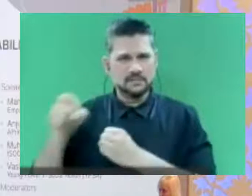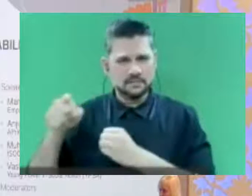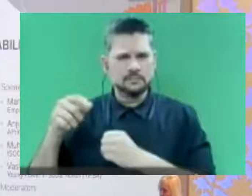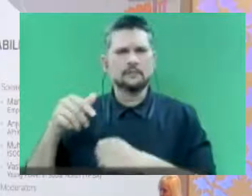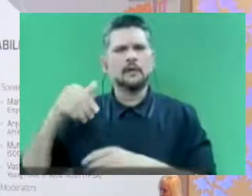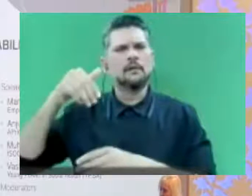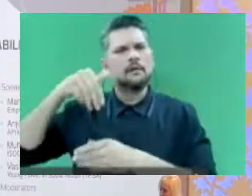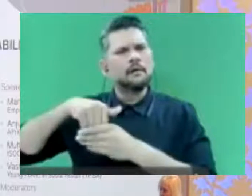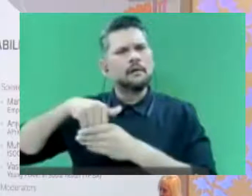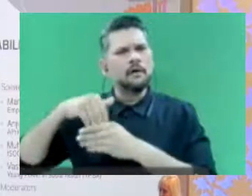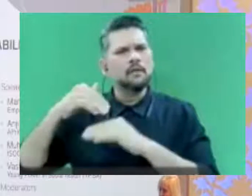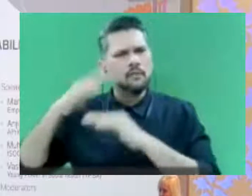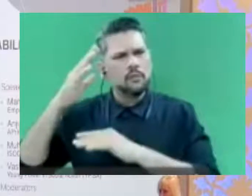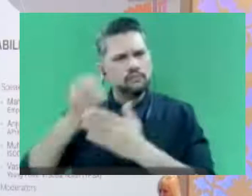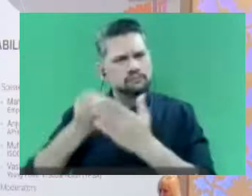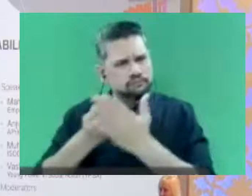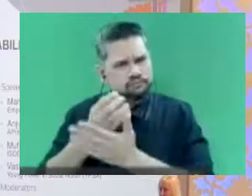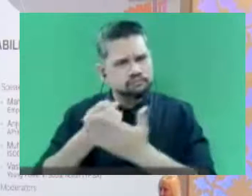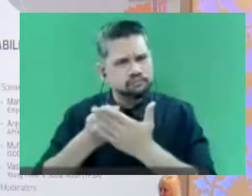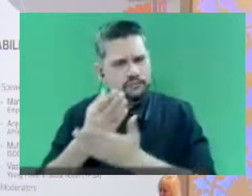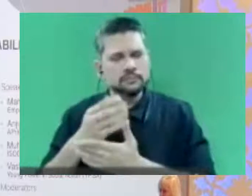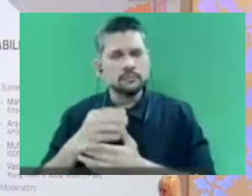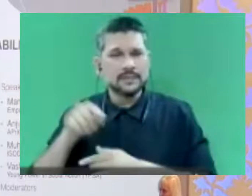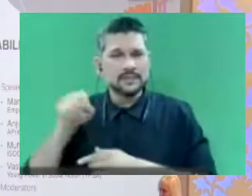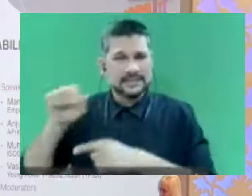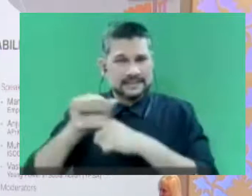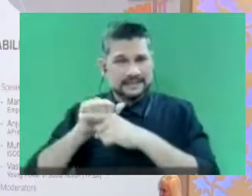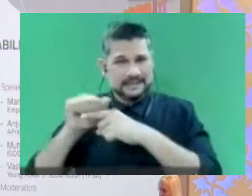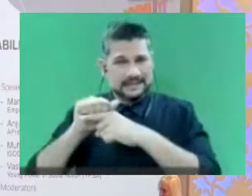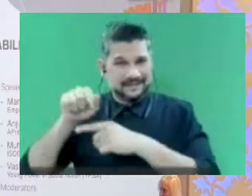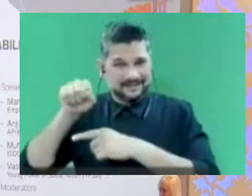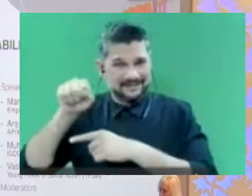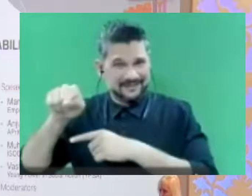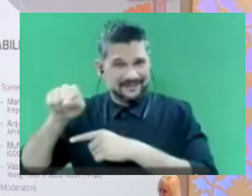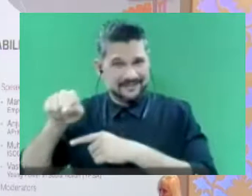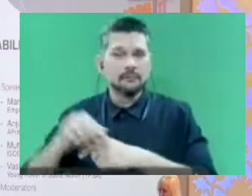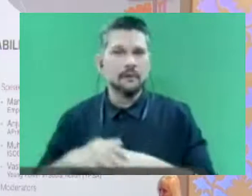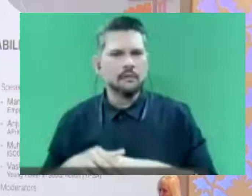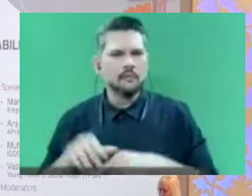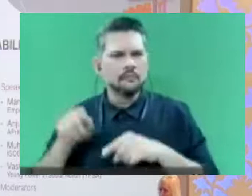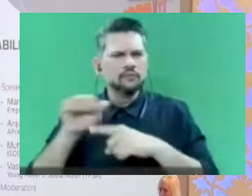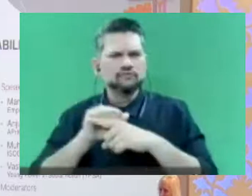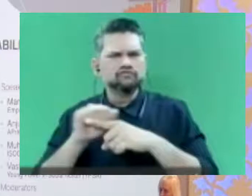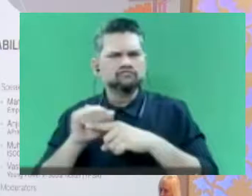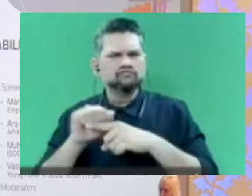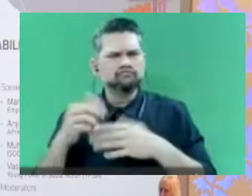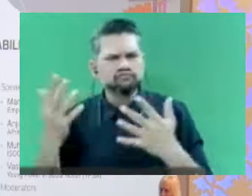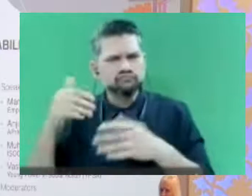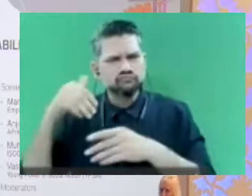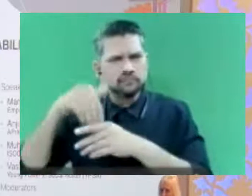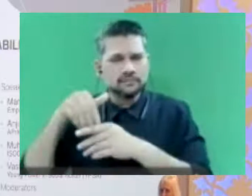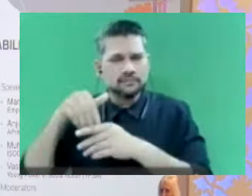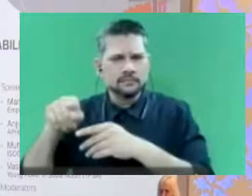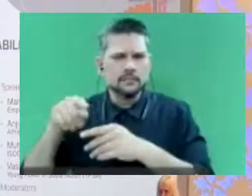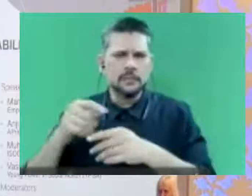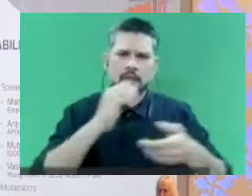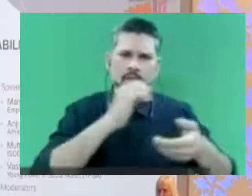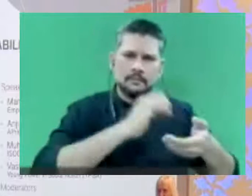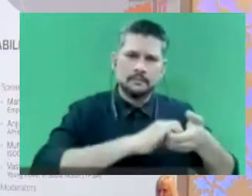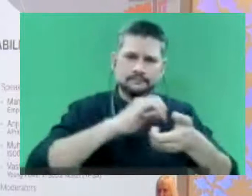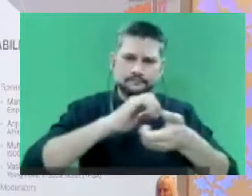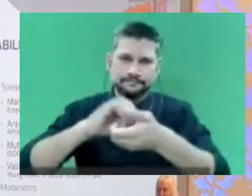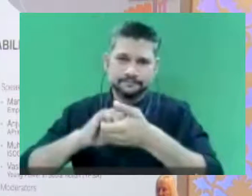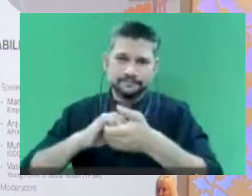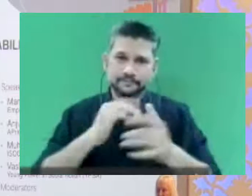about this training that happened. This is a partnership of the Internet